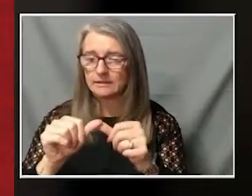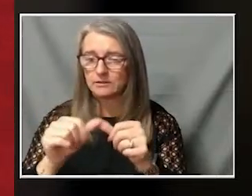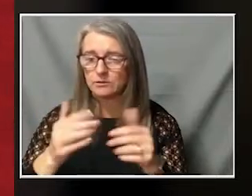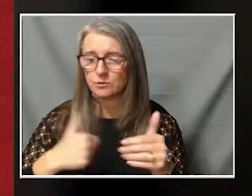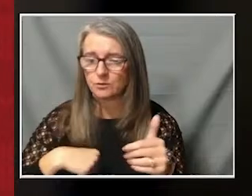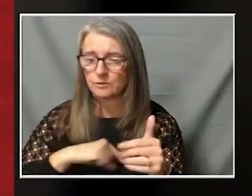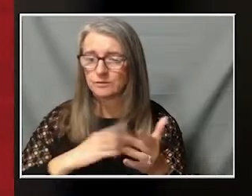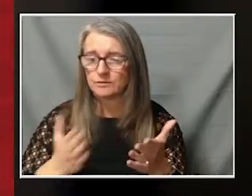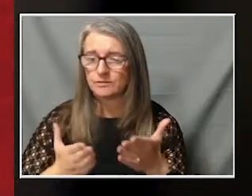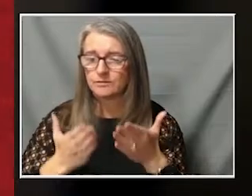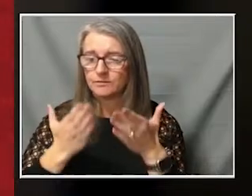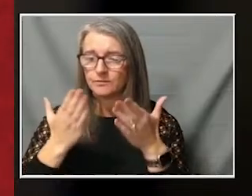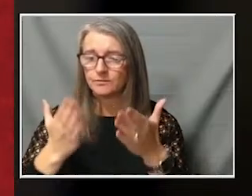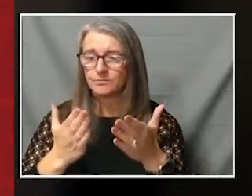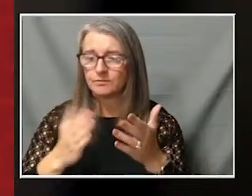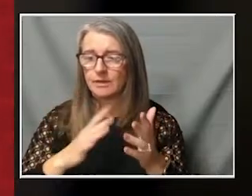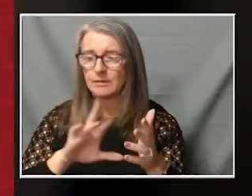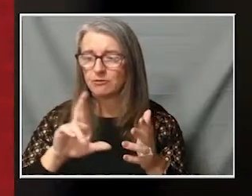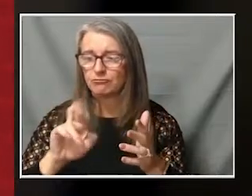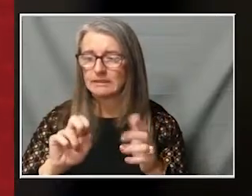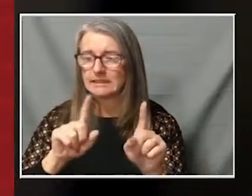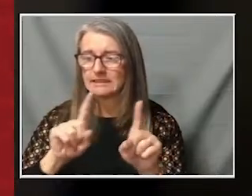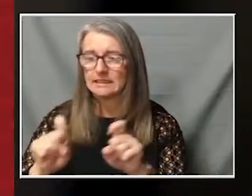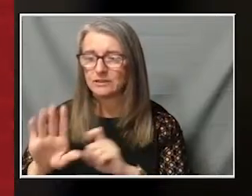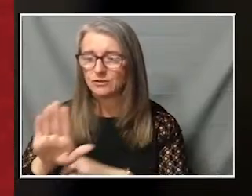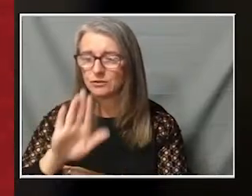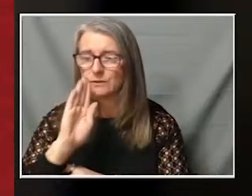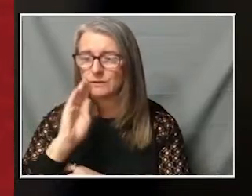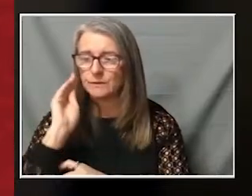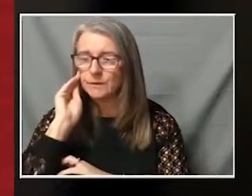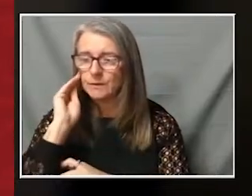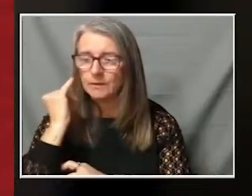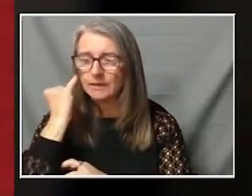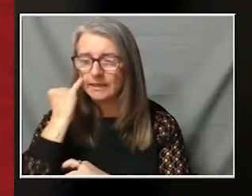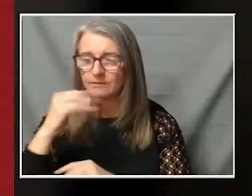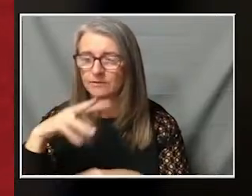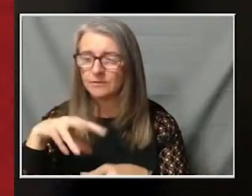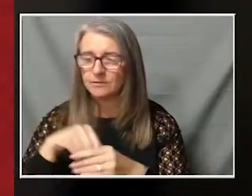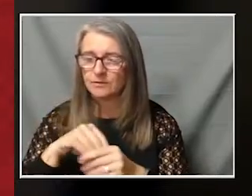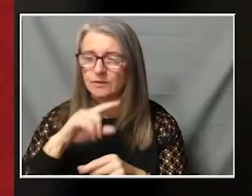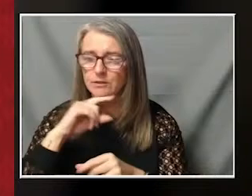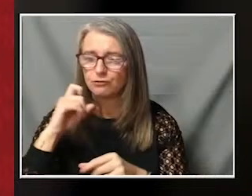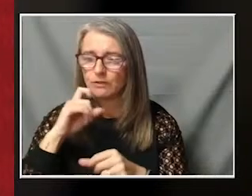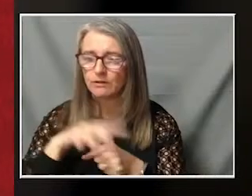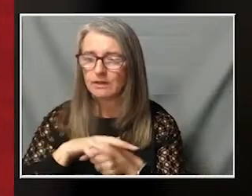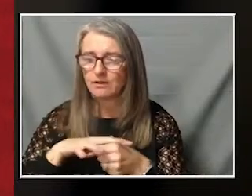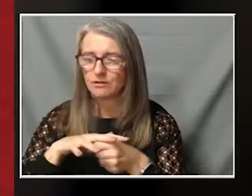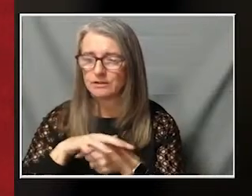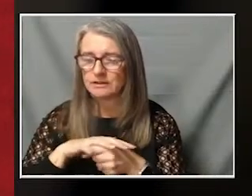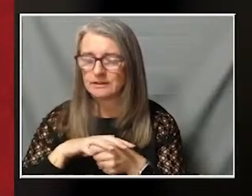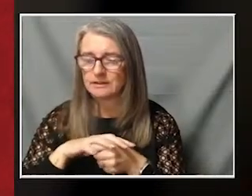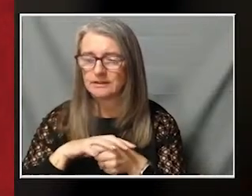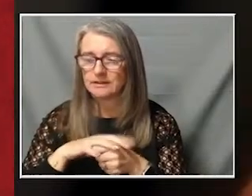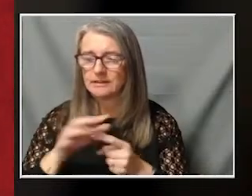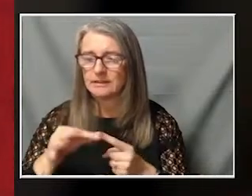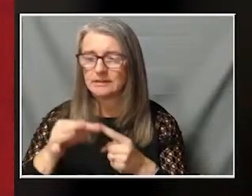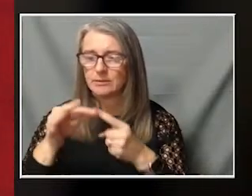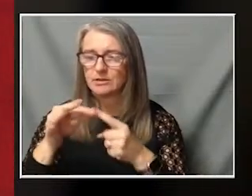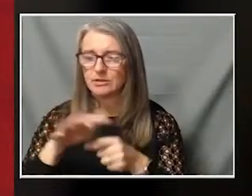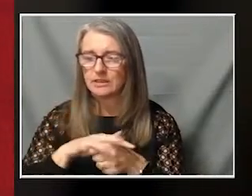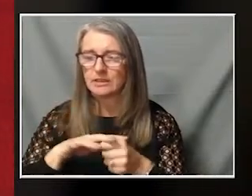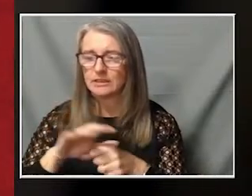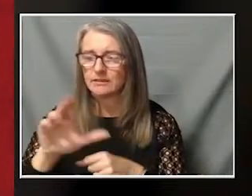you might want to retest your home if you have been in those drought prone areas, especially areas